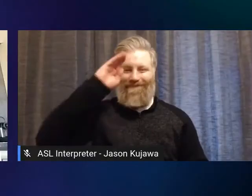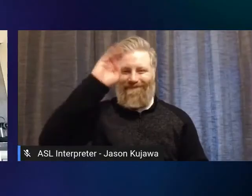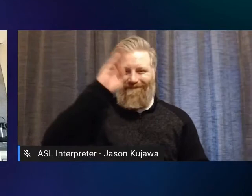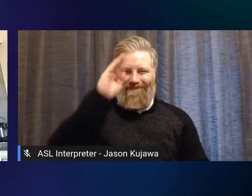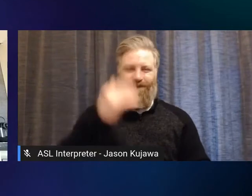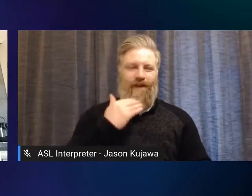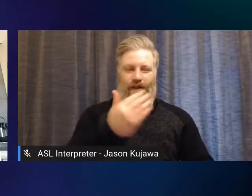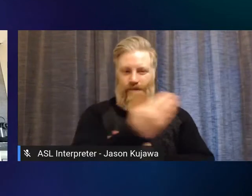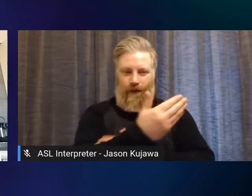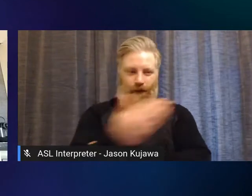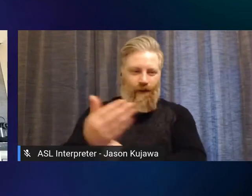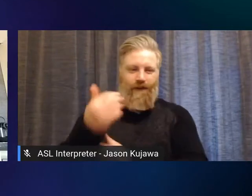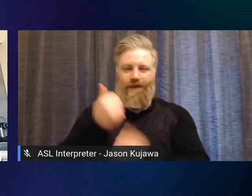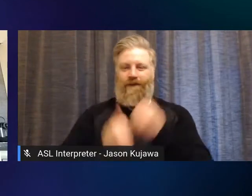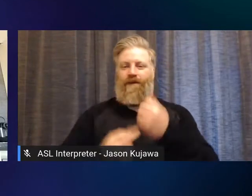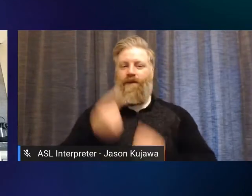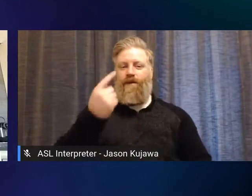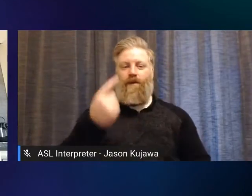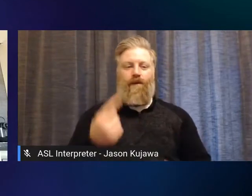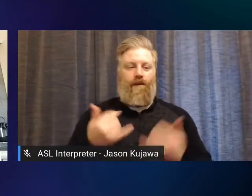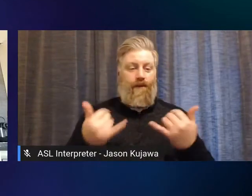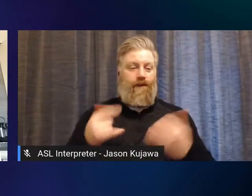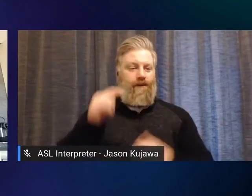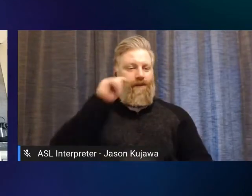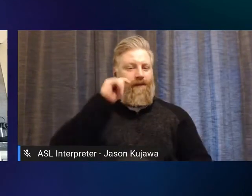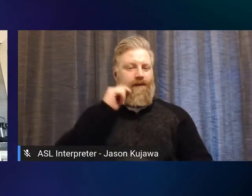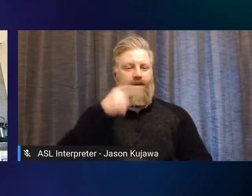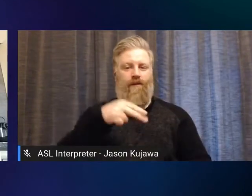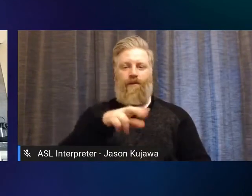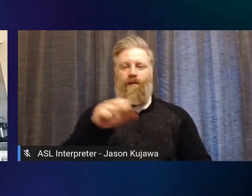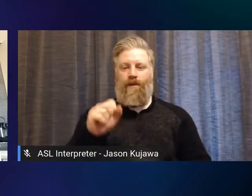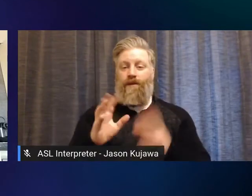Good morning, everybody. It's Team Press Conference Day.